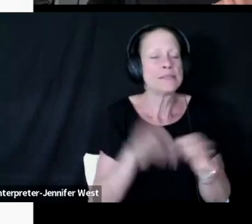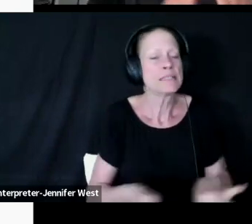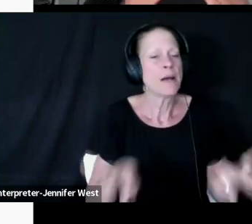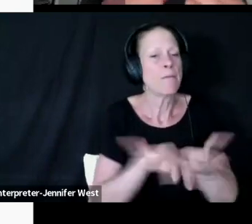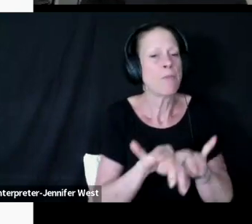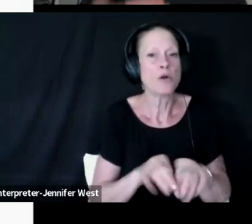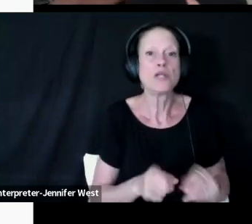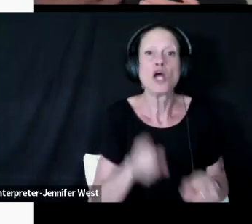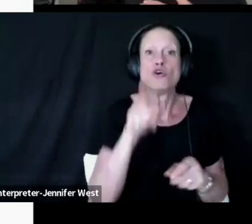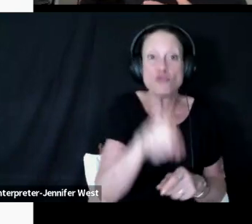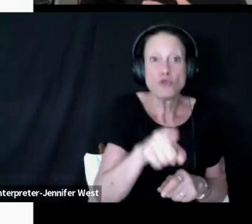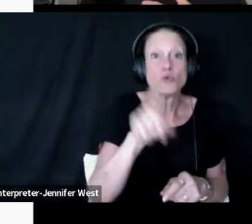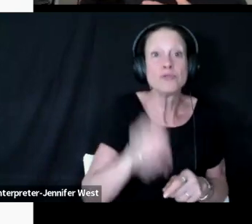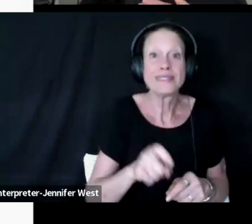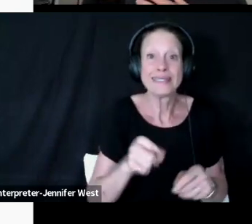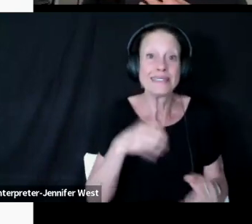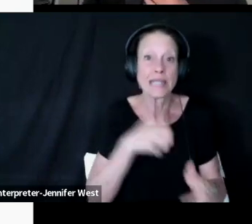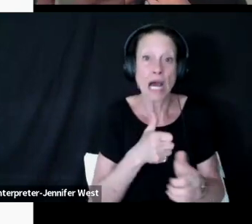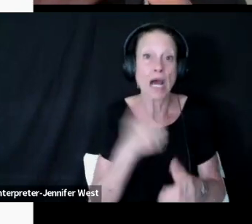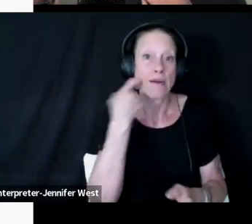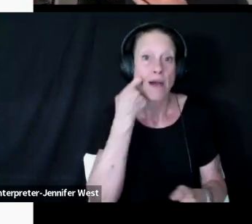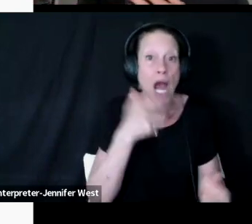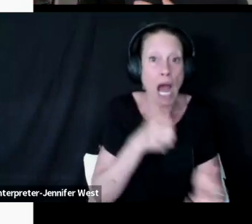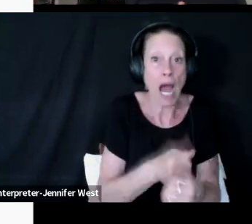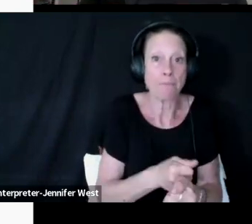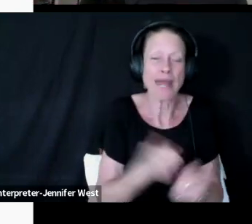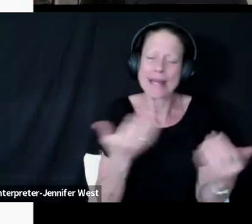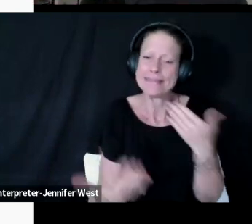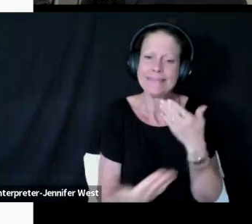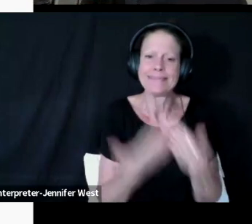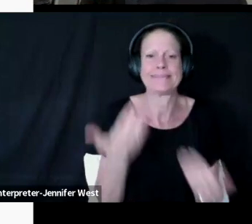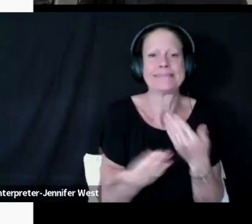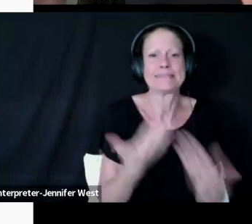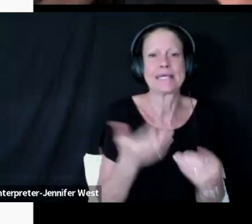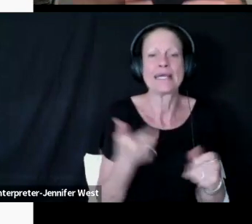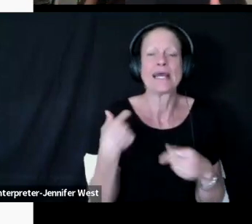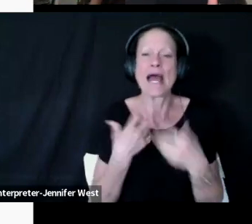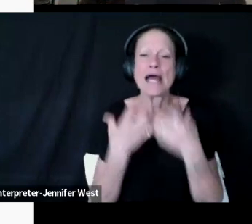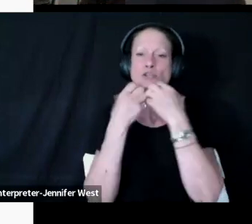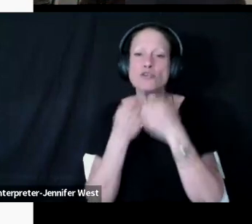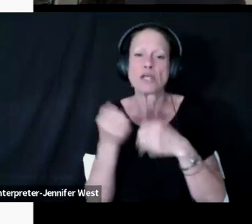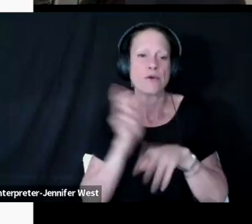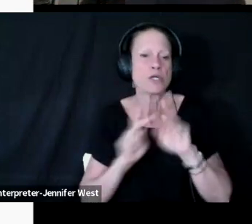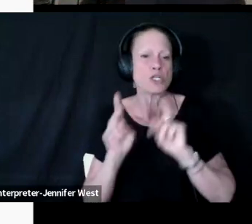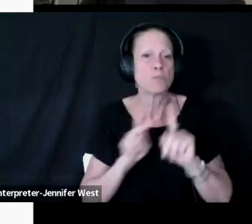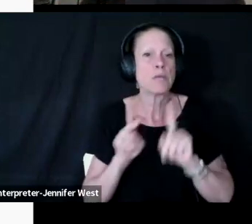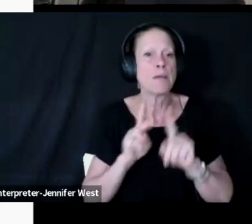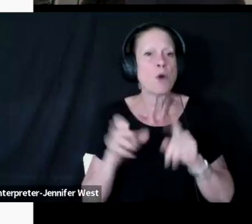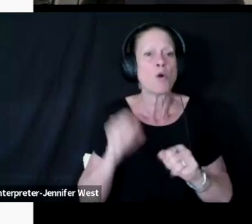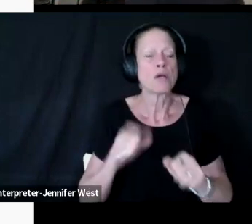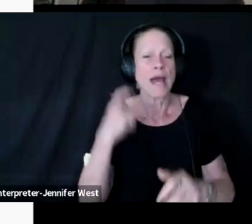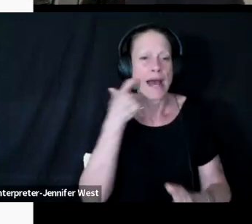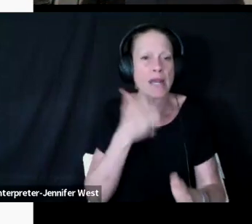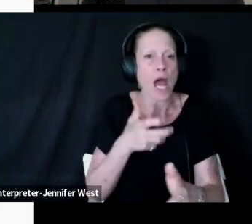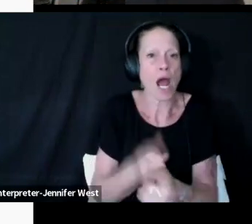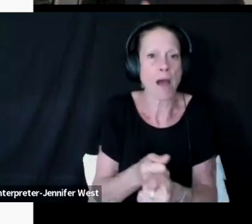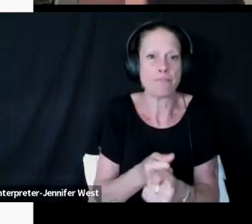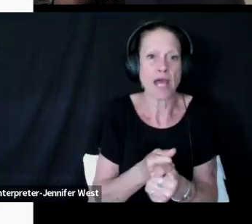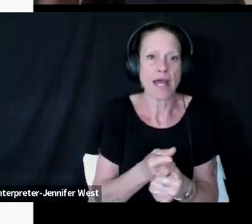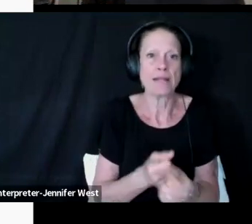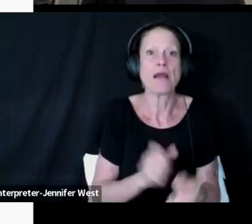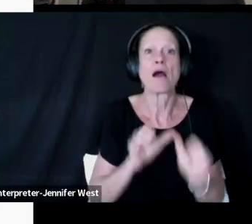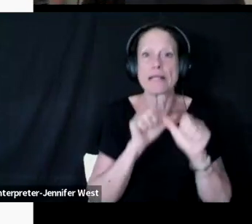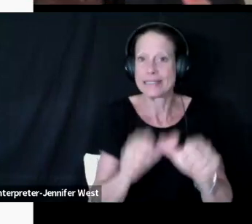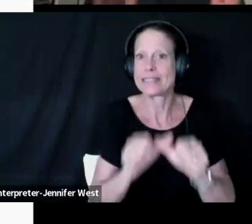very easily. You can also have others that are in your loved ones' lives update it on a continual